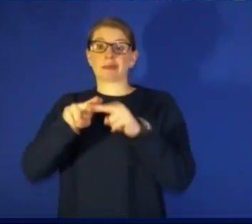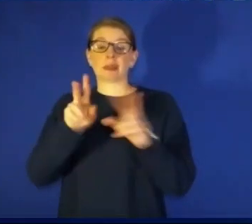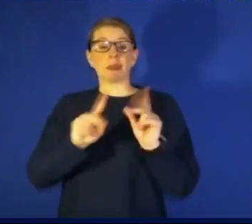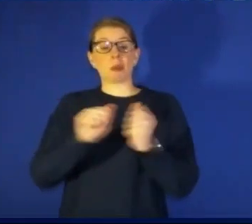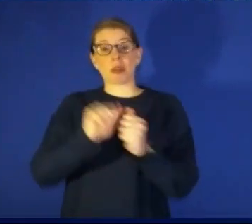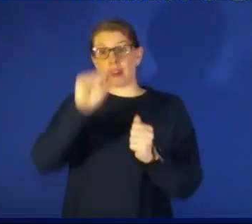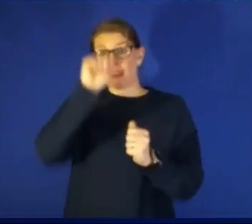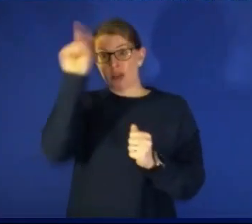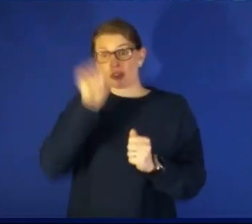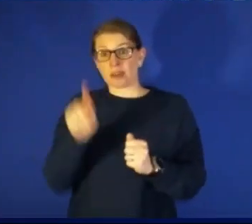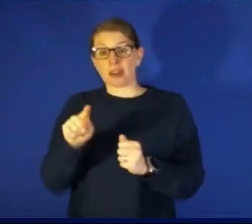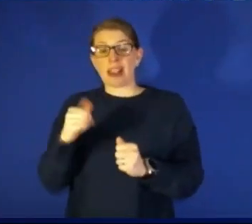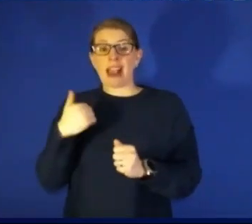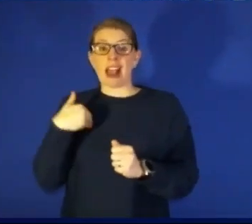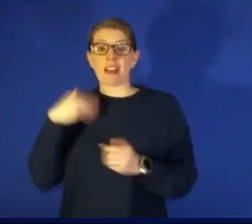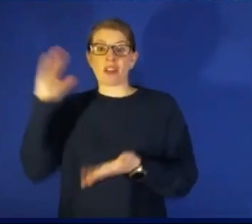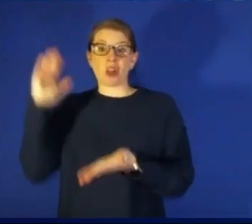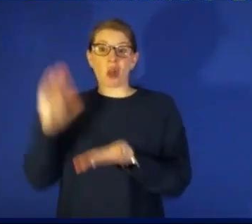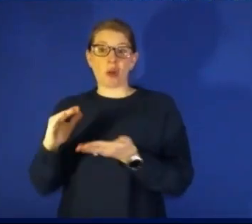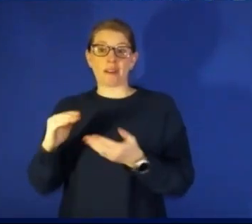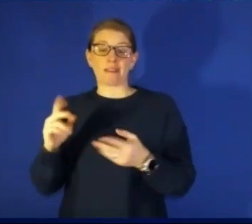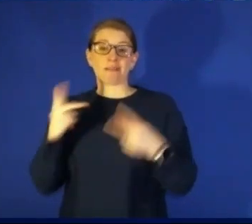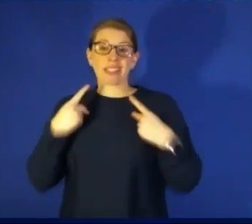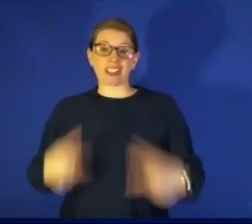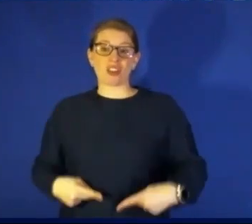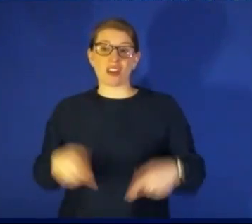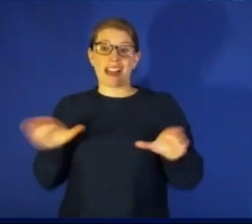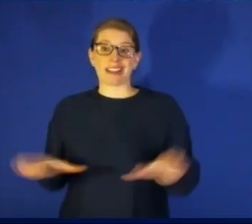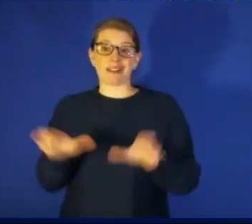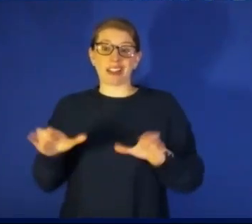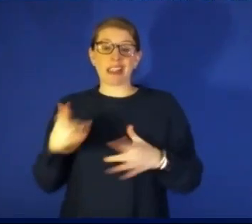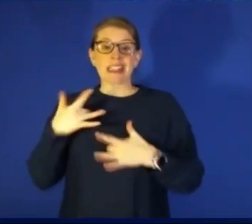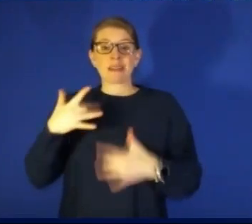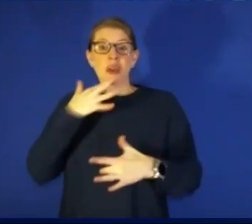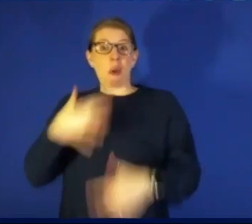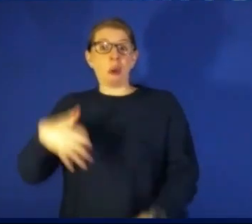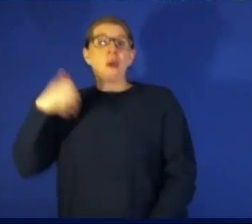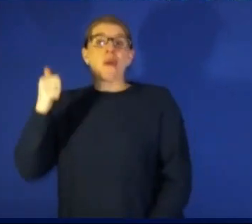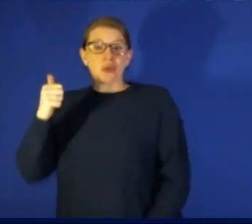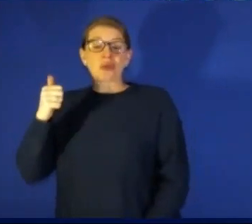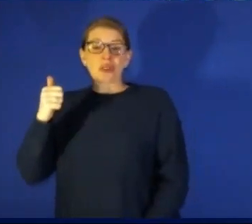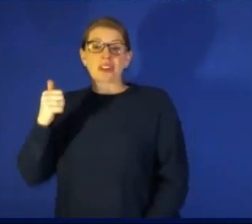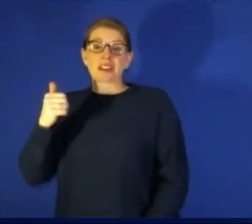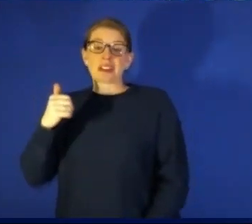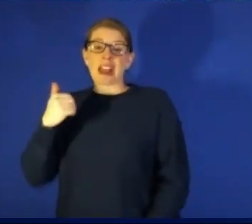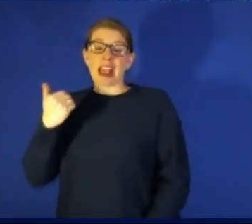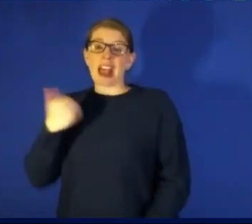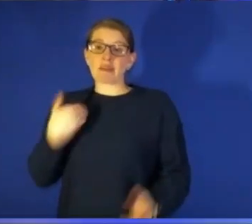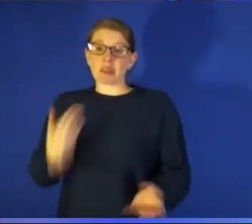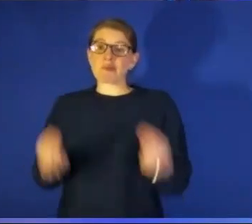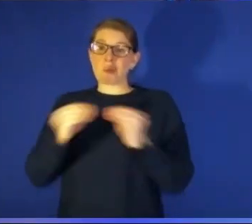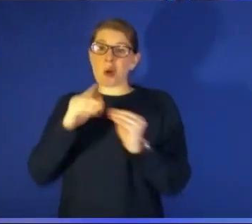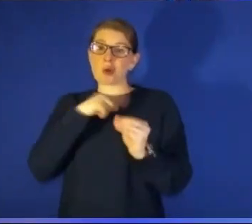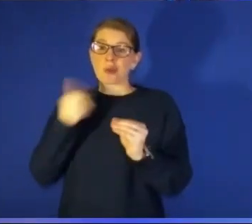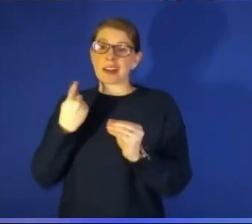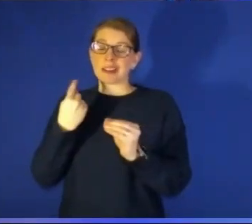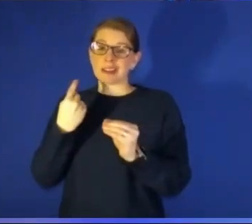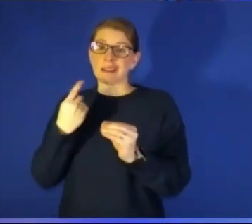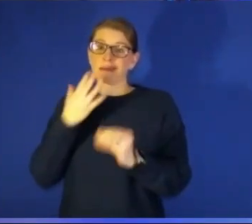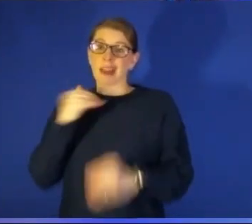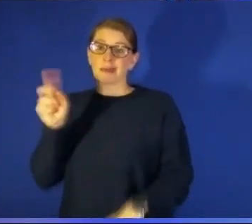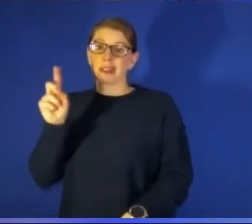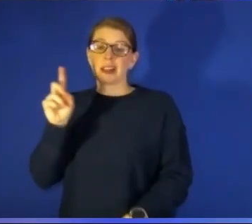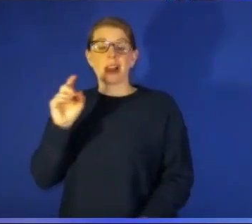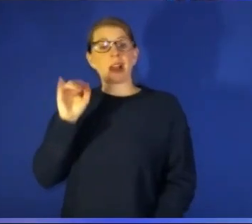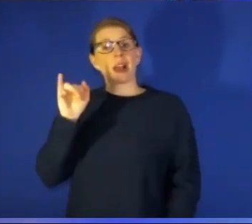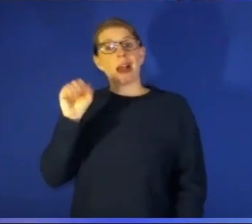have lower physical activity. They tend to be older and certainly have a higher risk of diabetes. Isaac says, I believe type